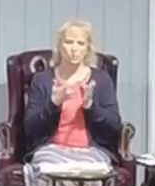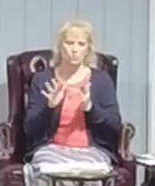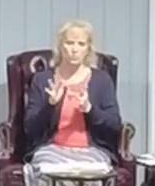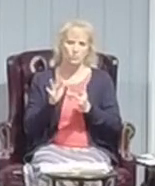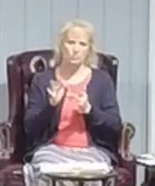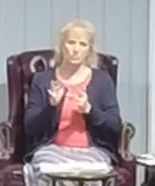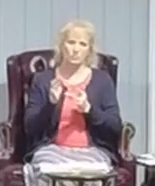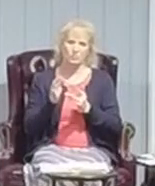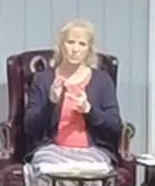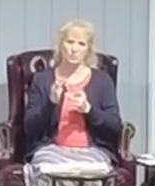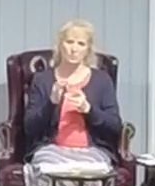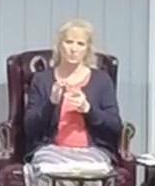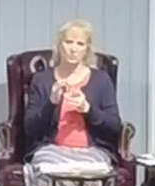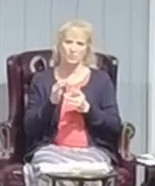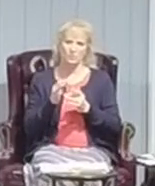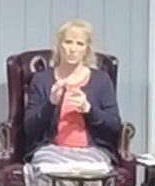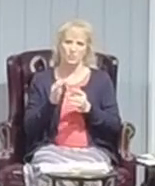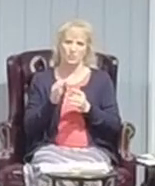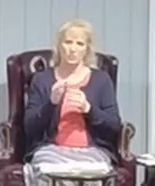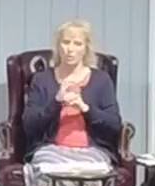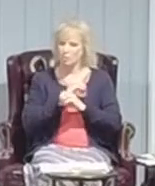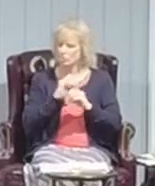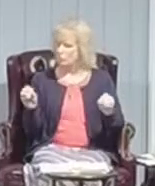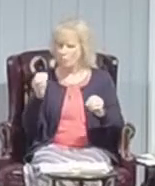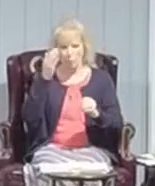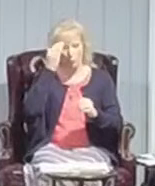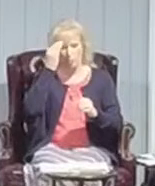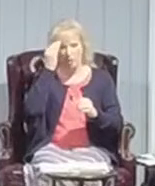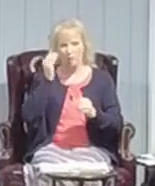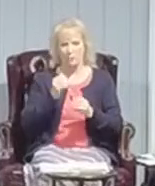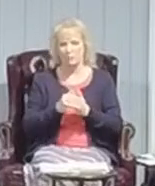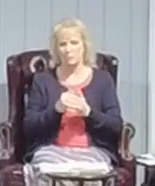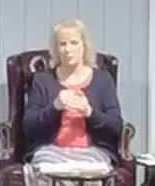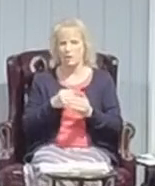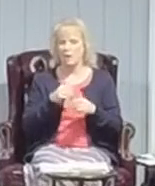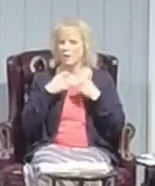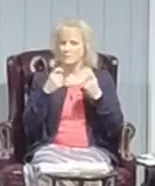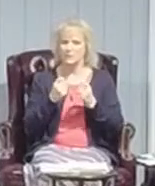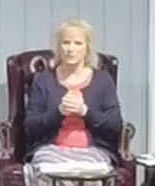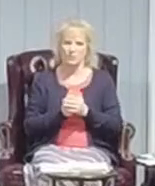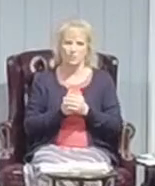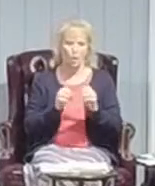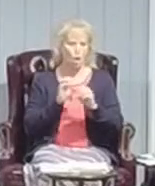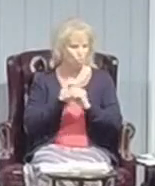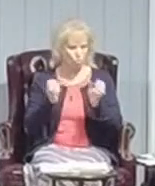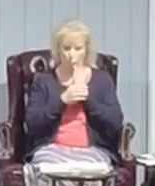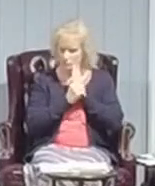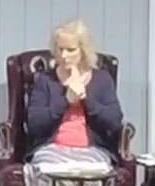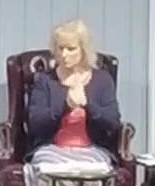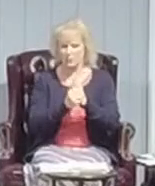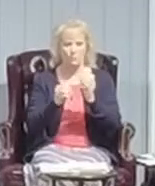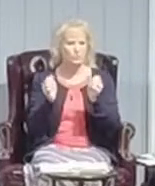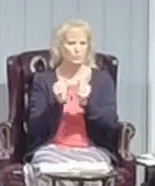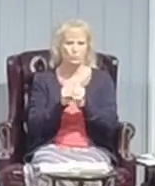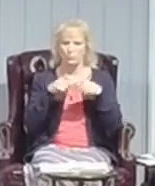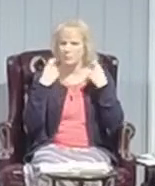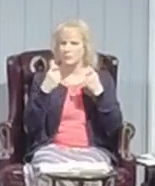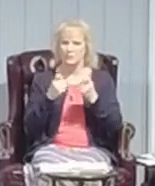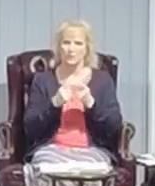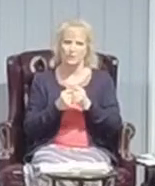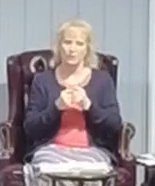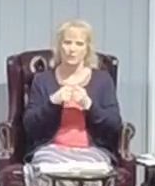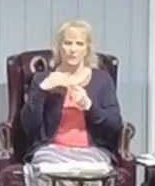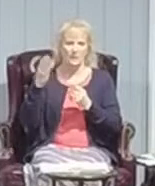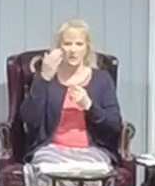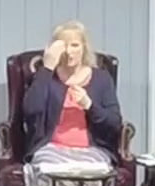Jesus had no such knowledge of sin. He had no experience with sin. He